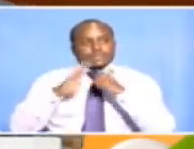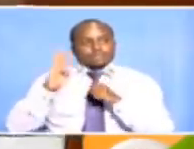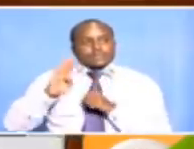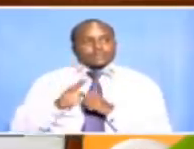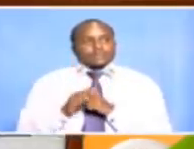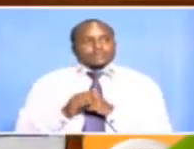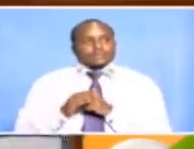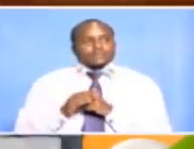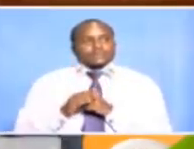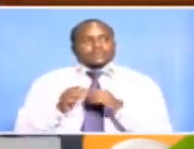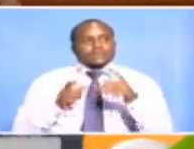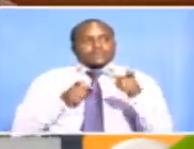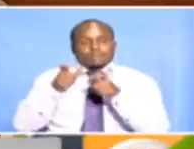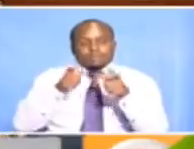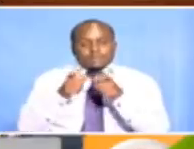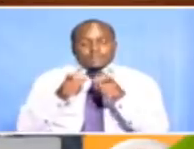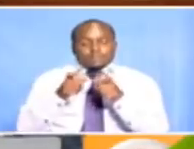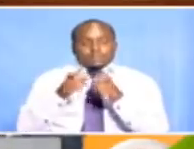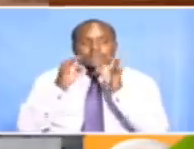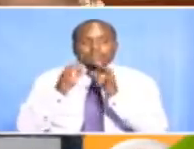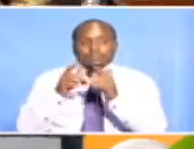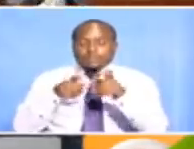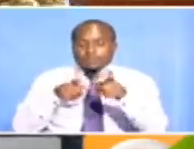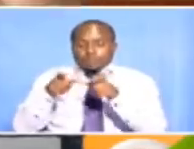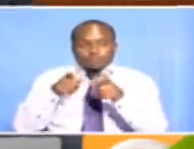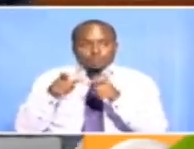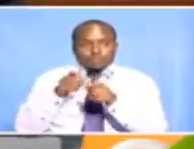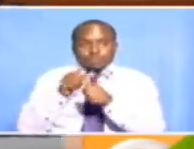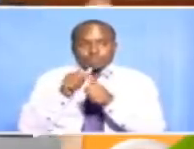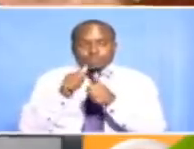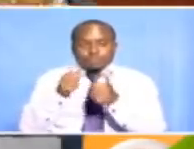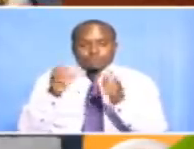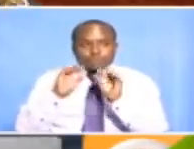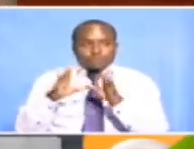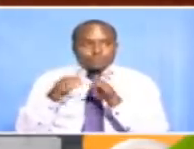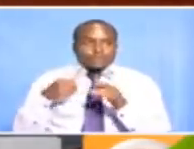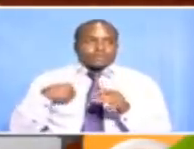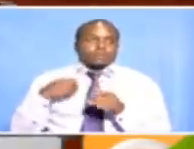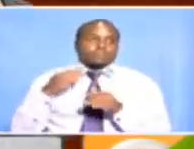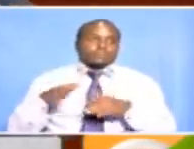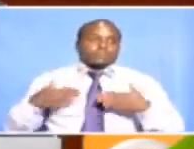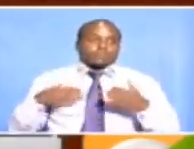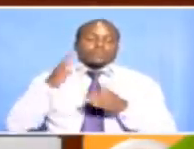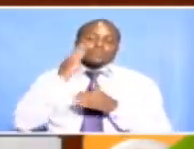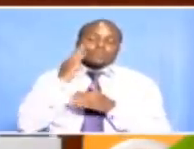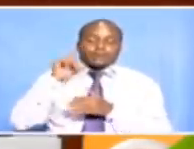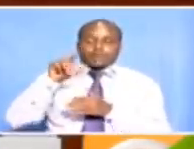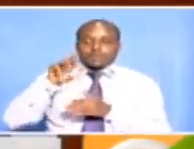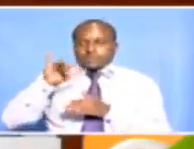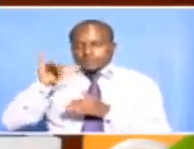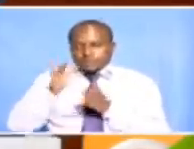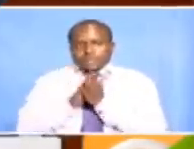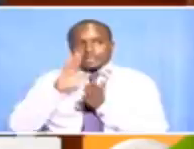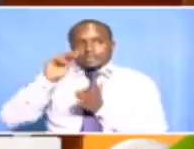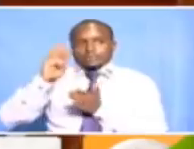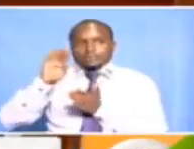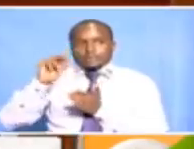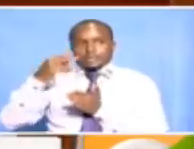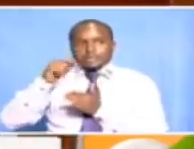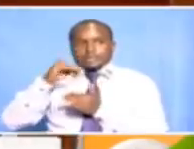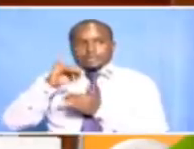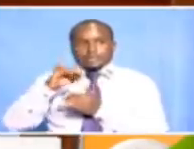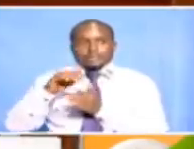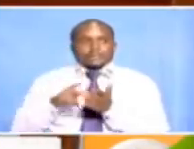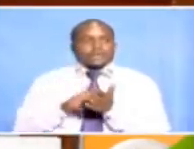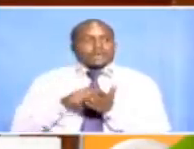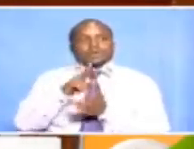the management is poji control. I'm up with Mama Lucy, I'm up with Mbagathi. This, I will pay NHIF 2 billion